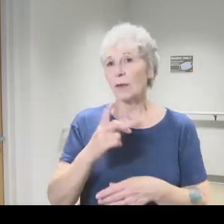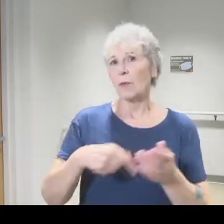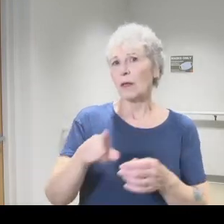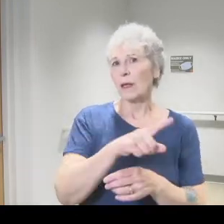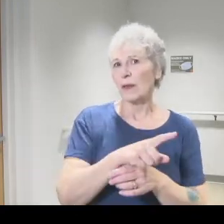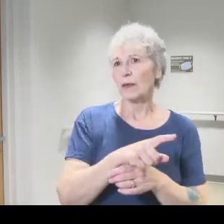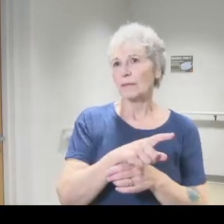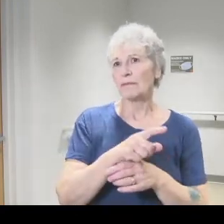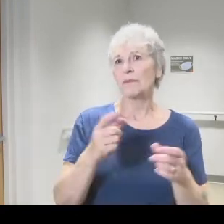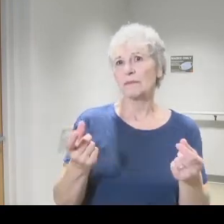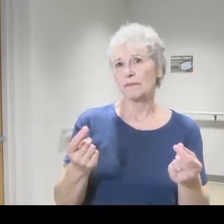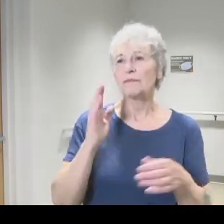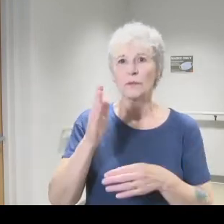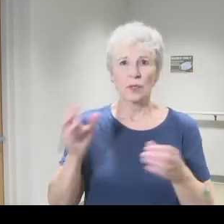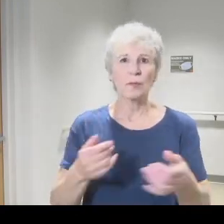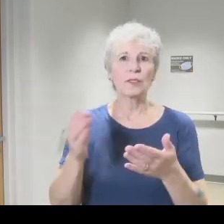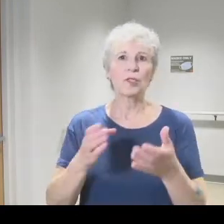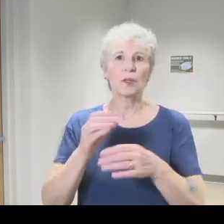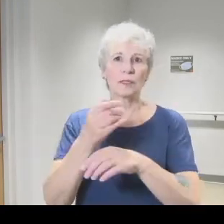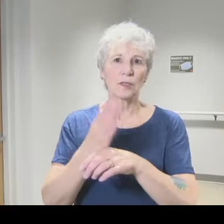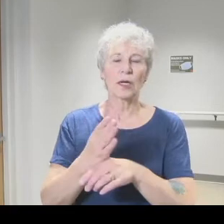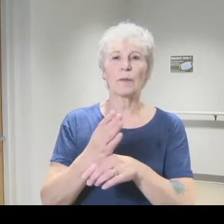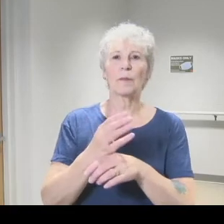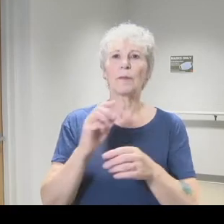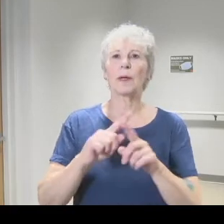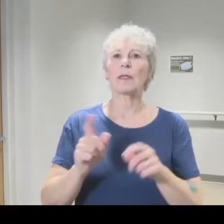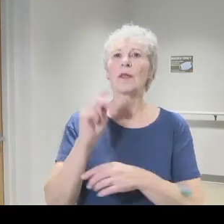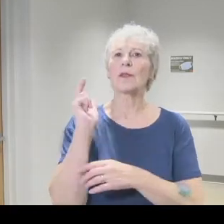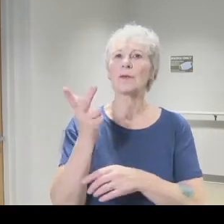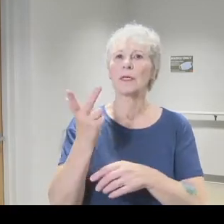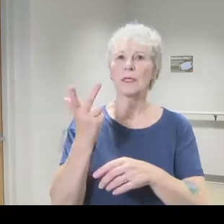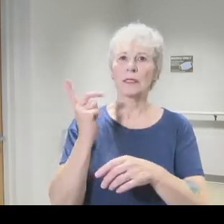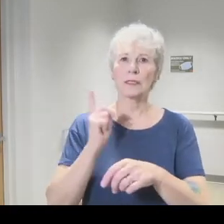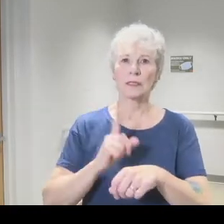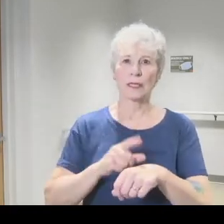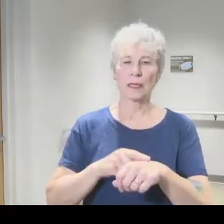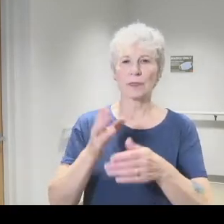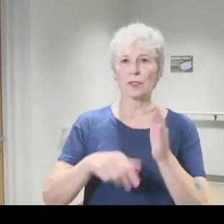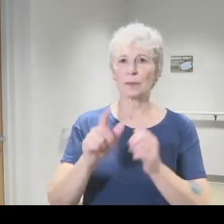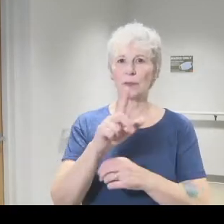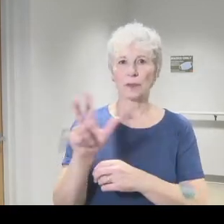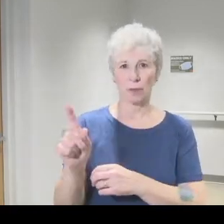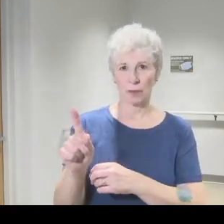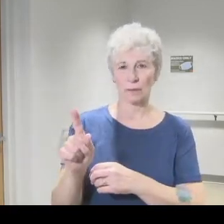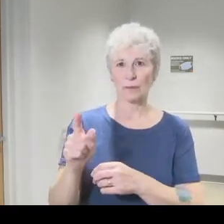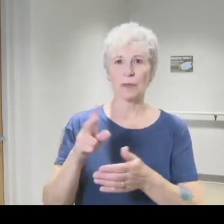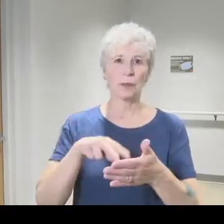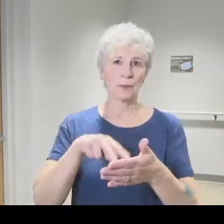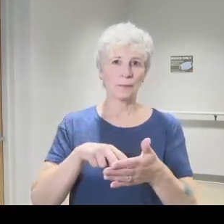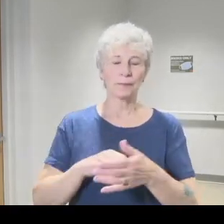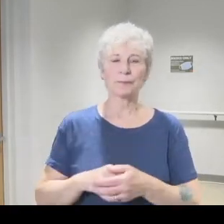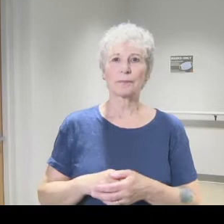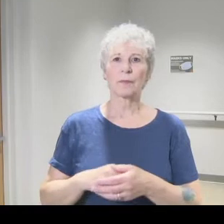people yet. But three times in chapter 31, we read,